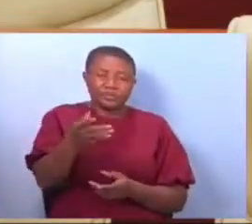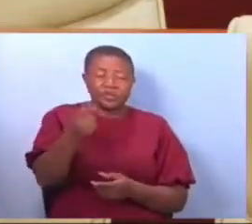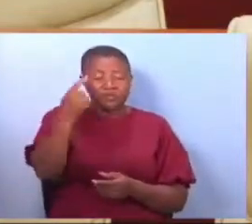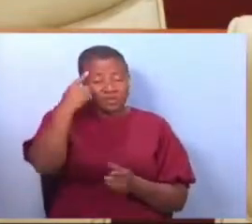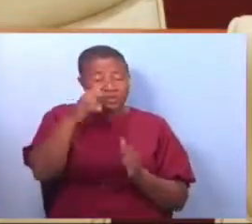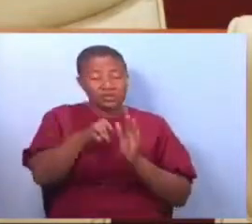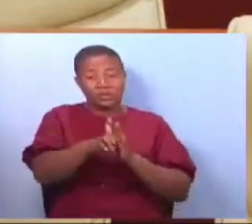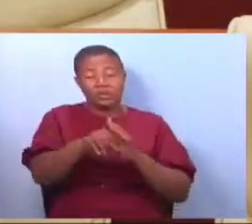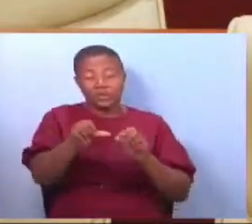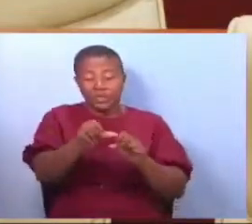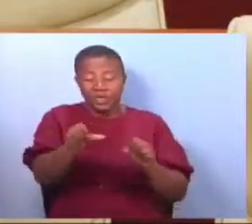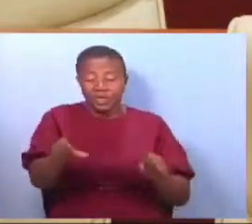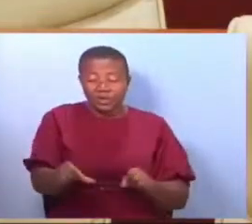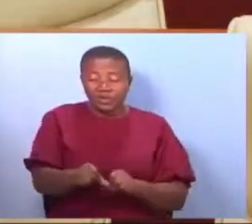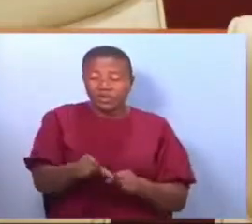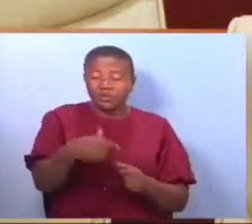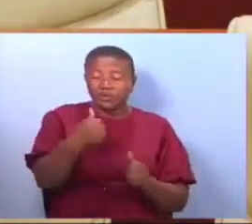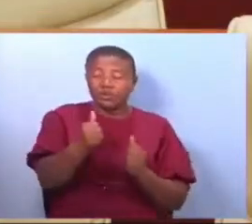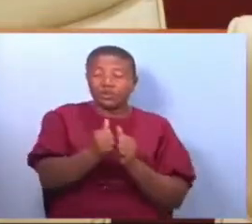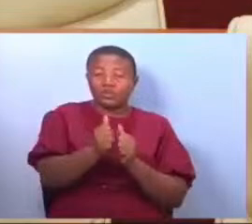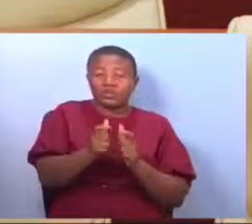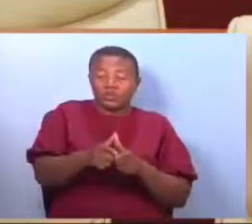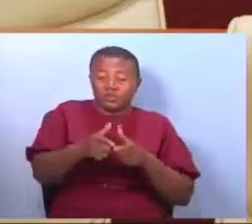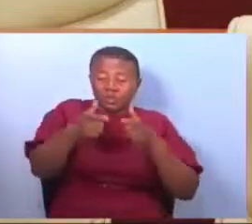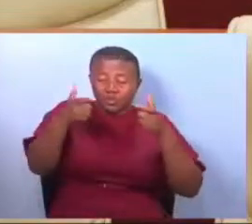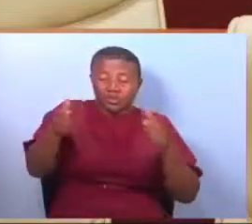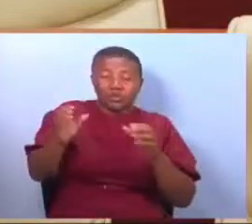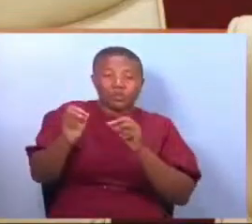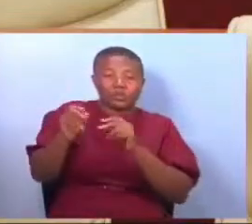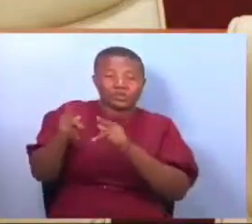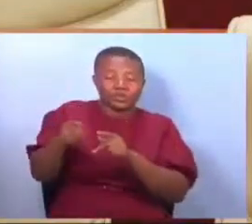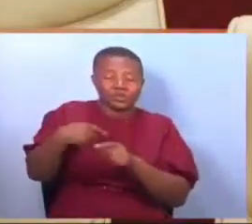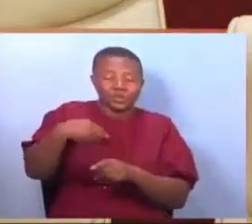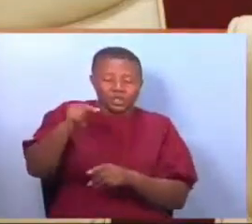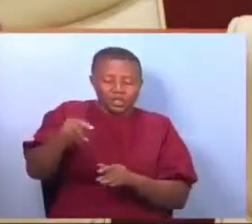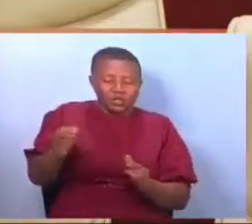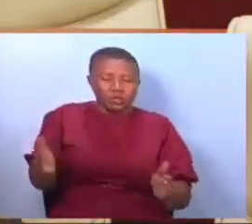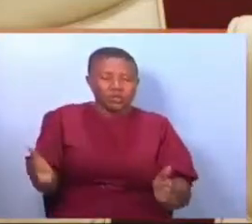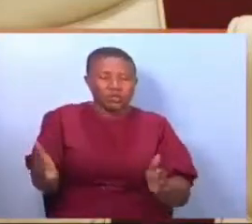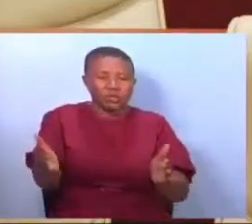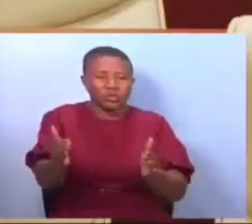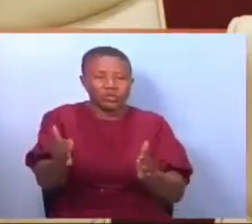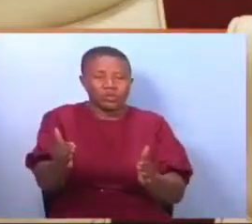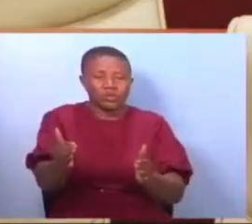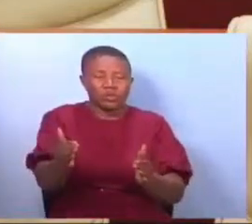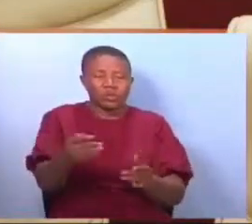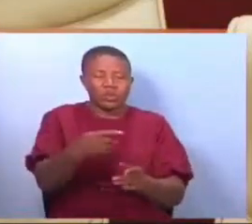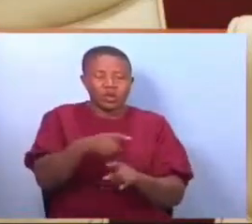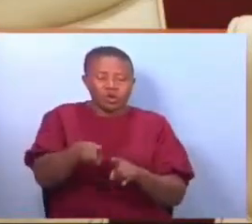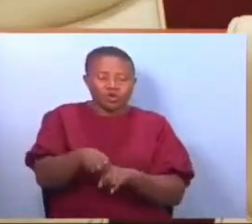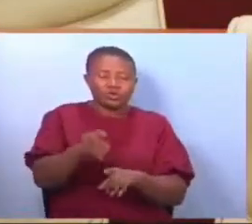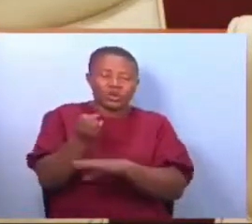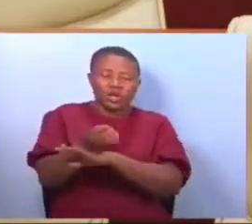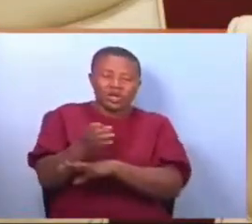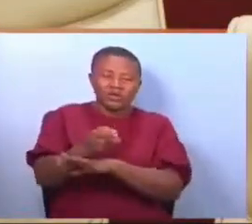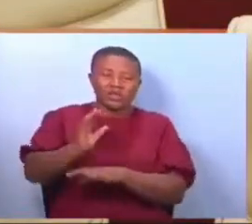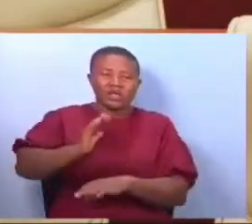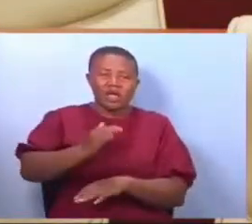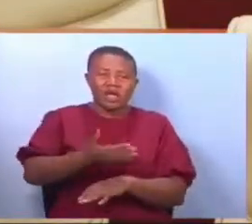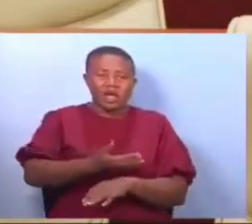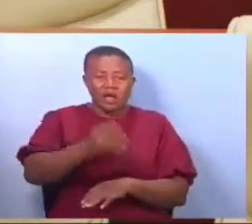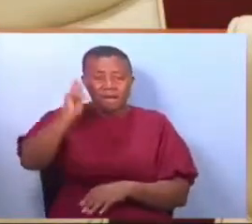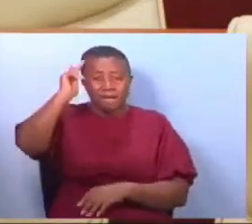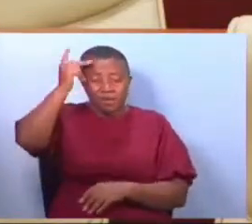much, experts, we should encourage our various parties to protect such persons so that we make maximum use of